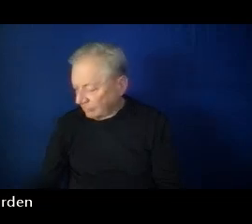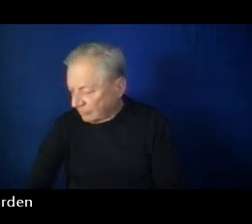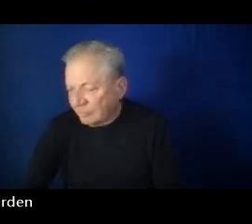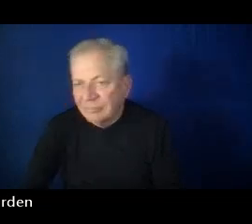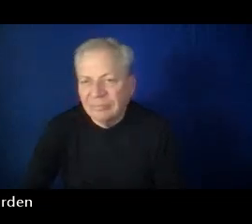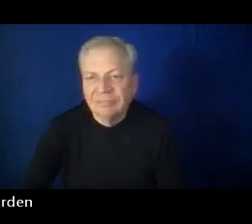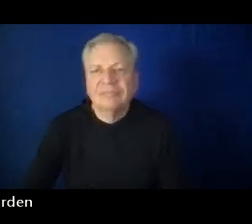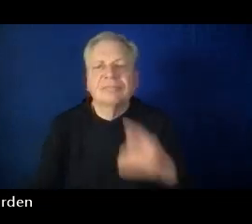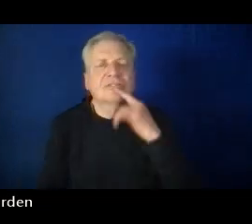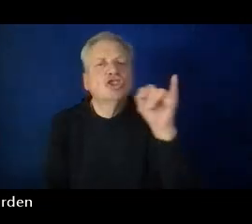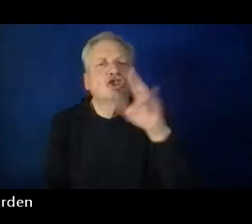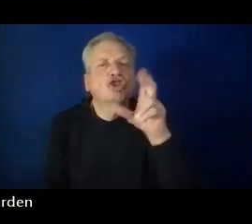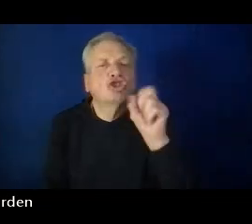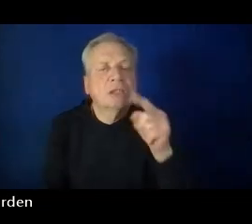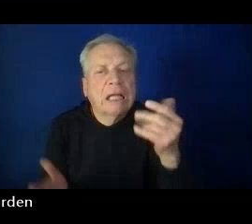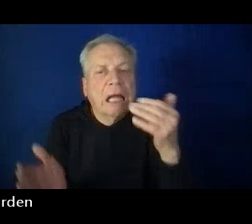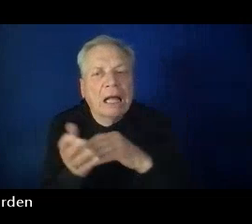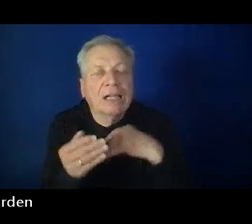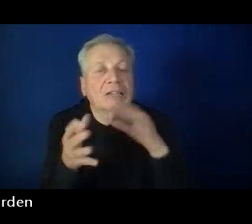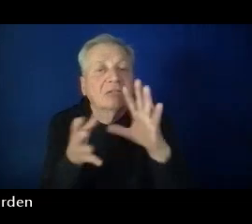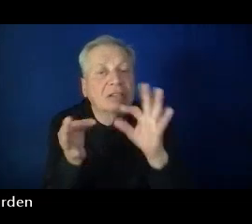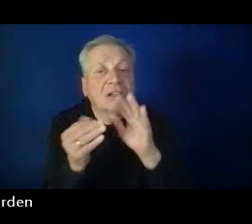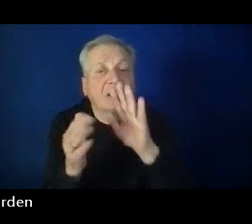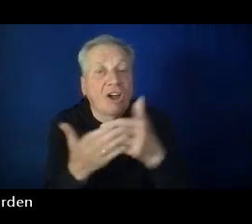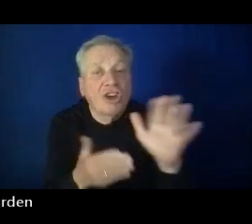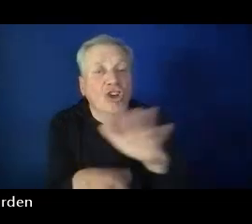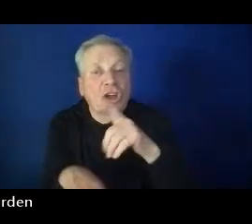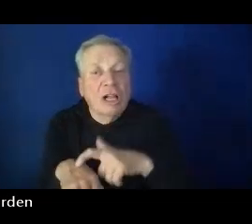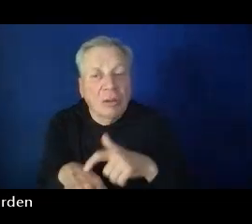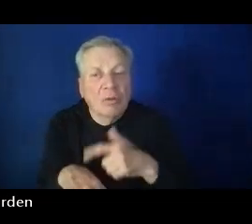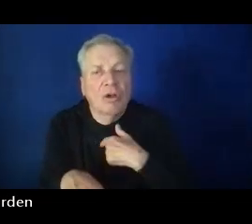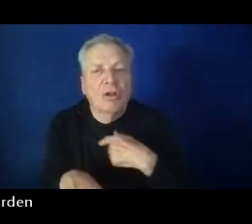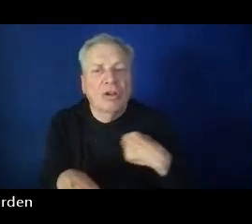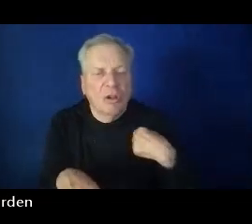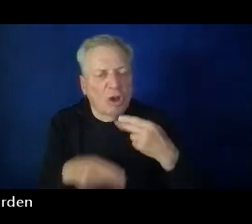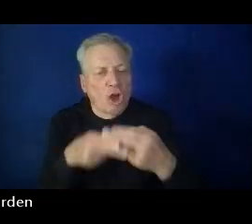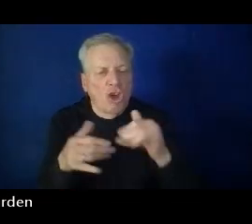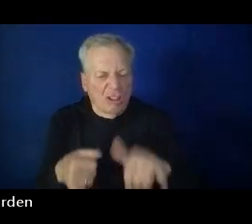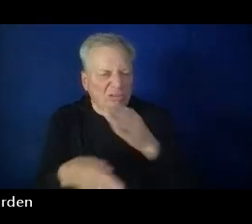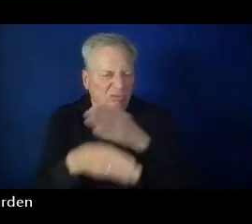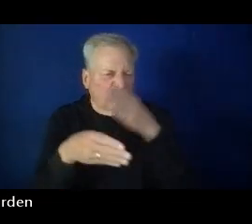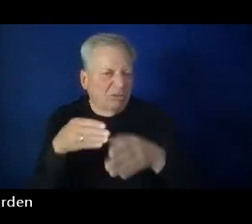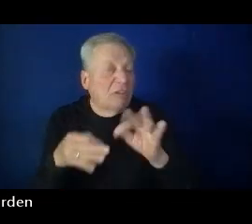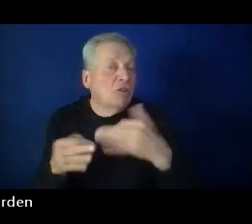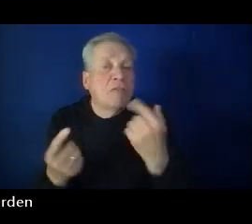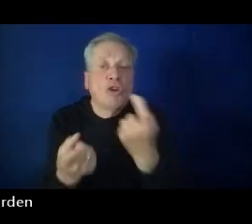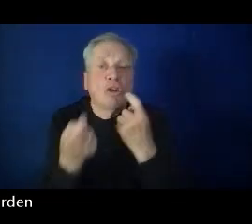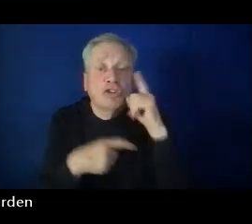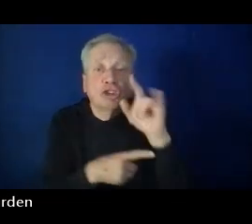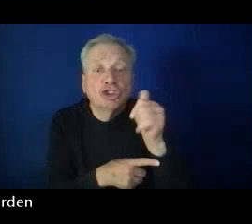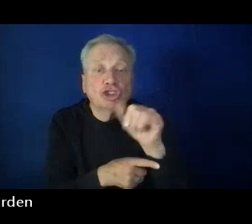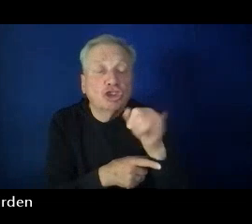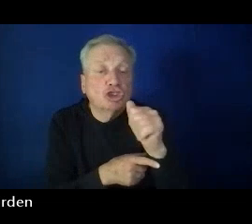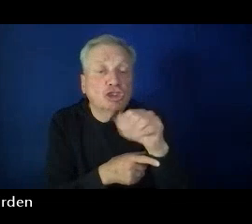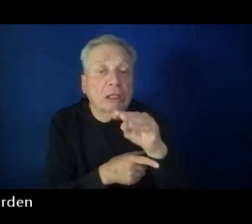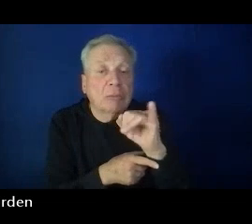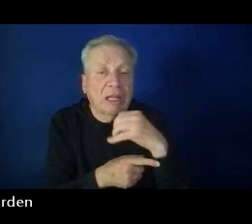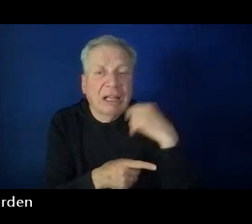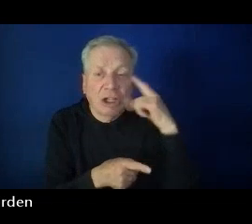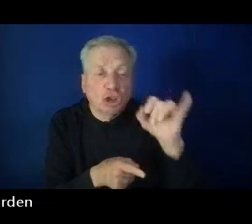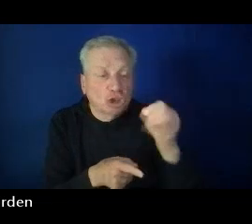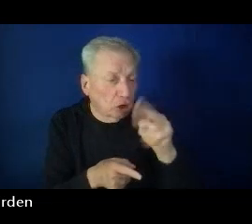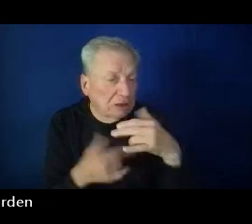All right, just to be respectful of everybody's time, how about we call it the end of the day? If you have questions for Jamie, and I think John's still here, so if